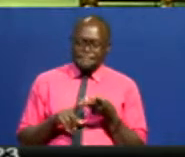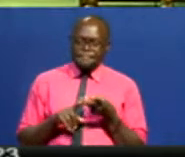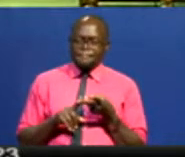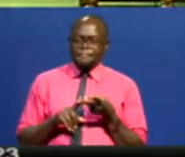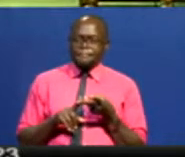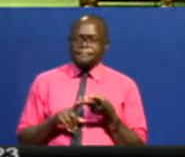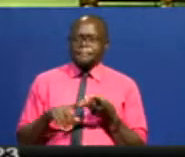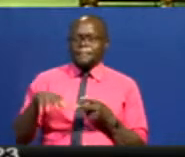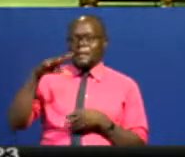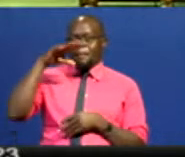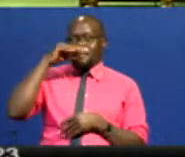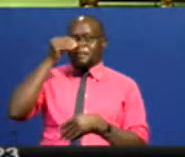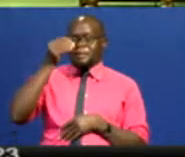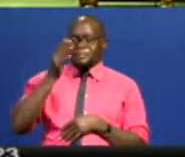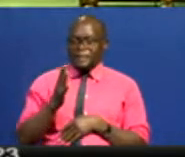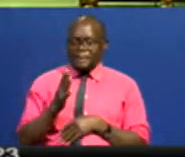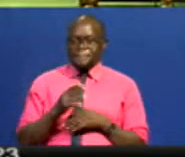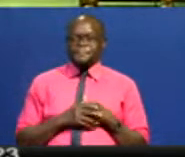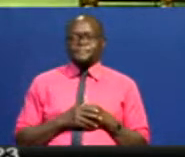Mr. Speaker,